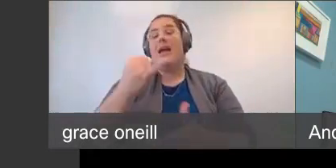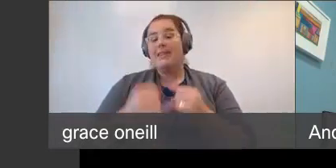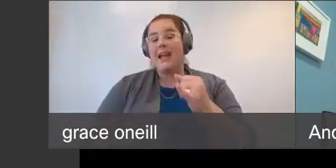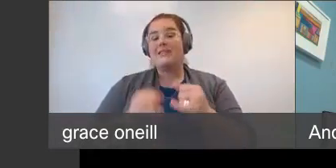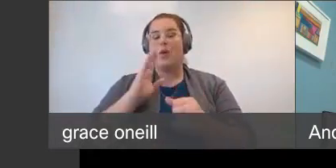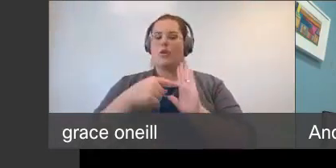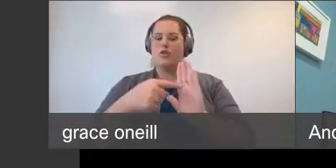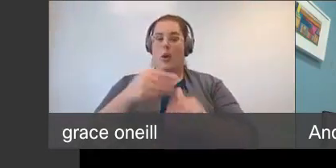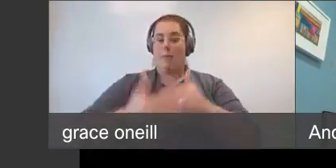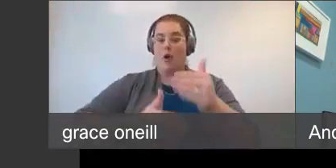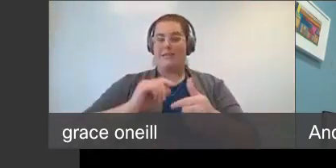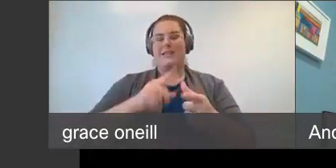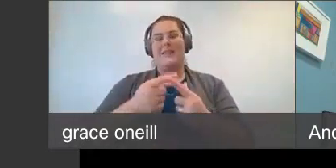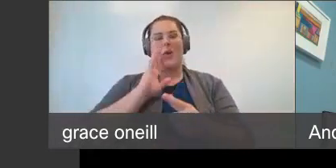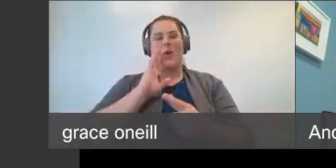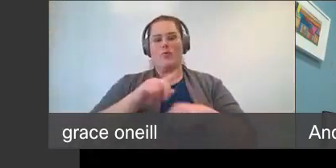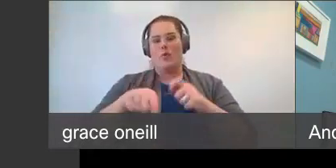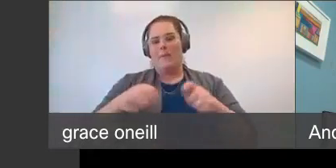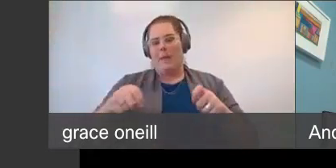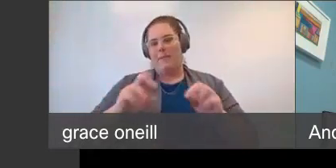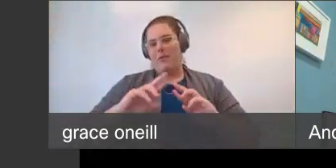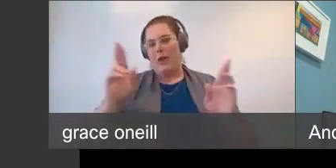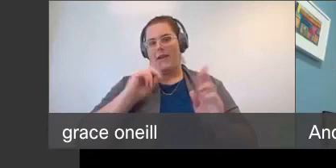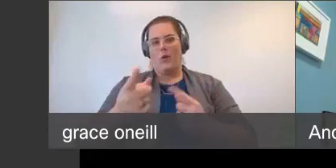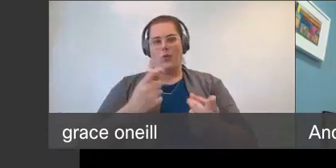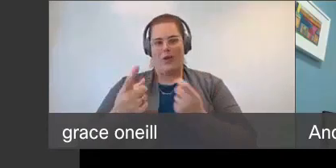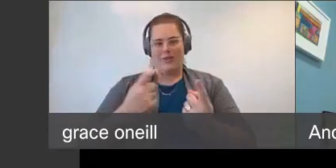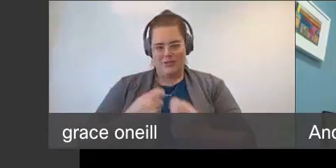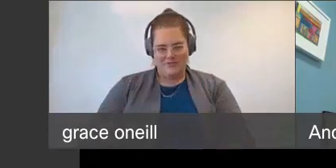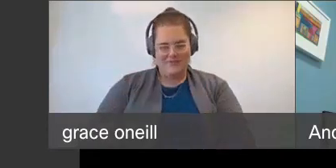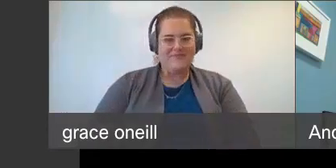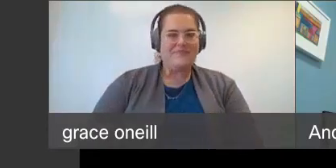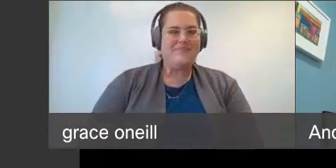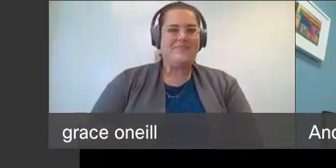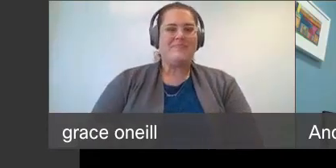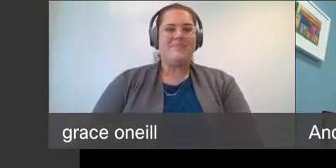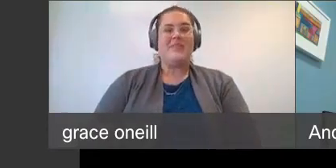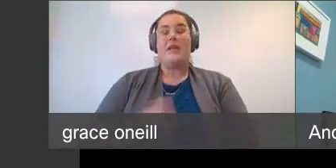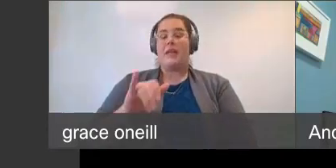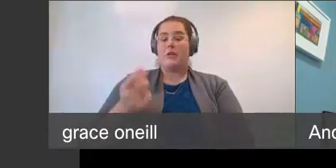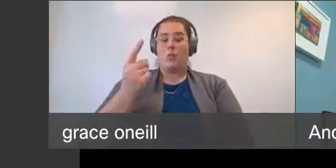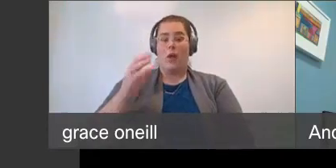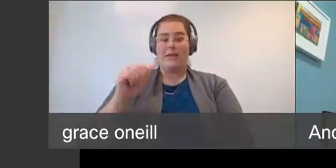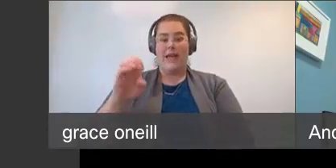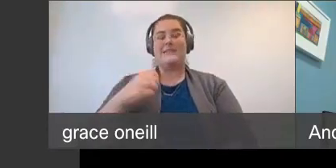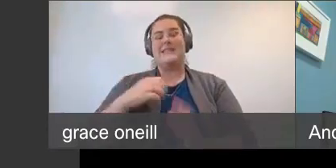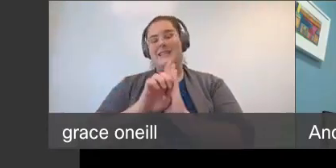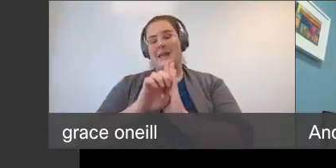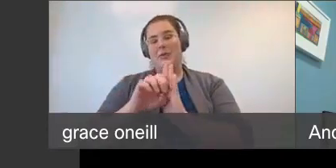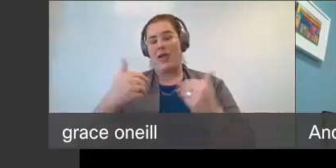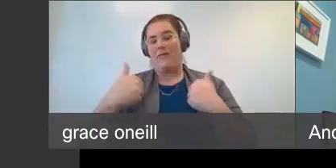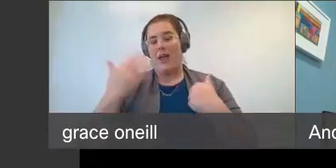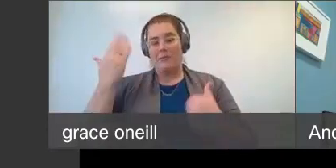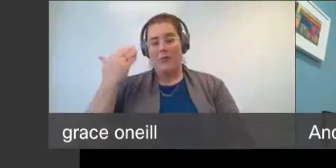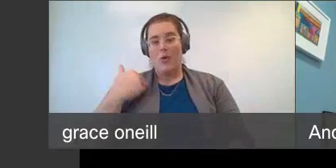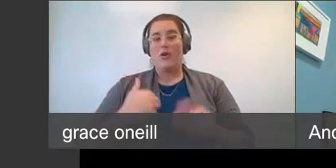I will stop talking, hopefully answer any questions you may have. And this is a case that I've discussed before of a 24-year-old with